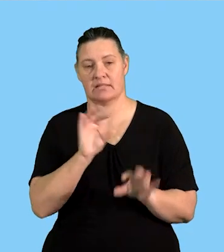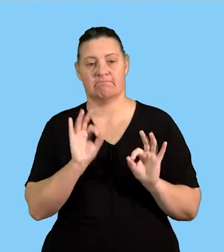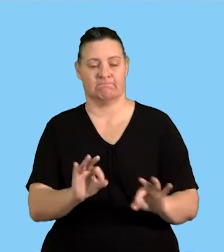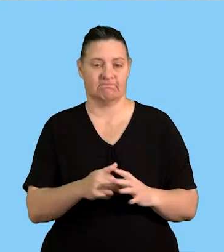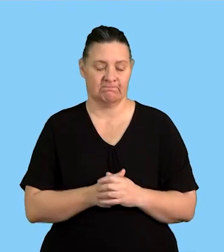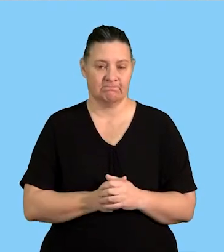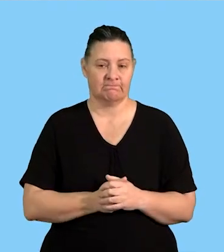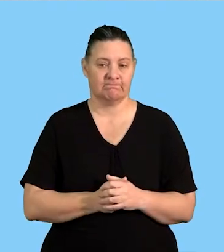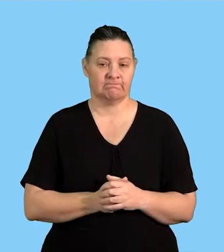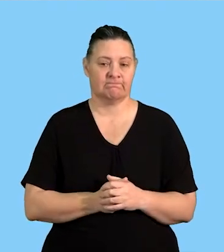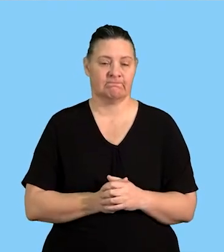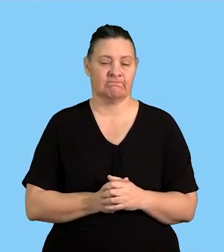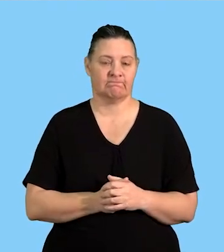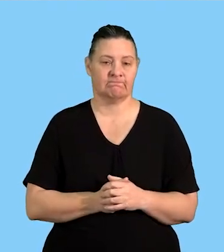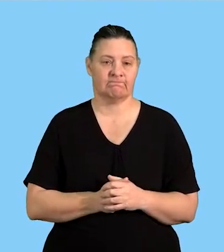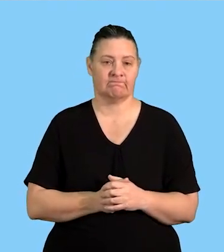answer. So